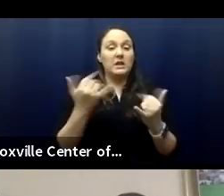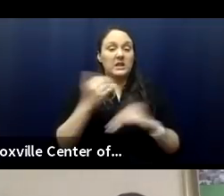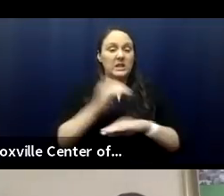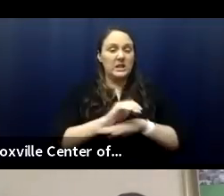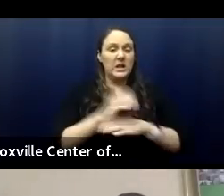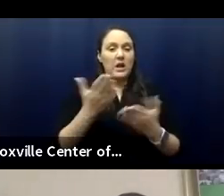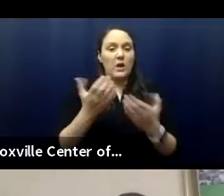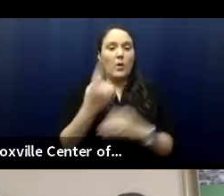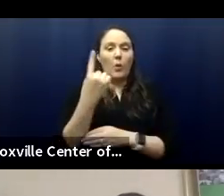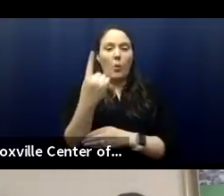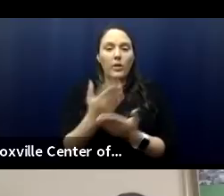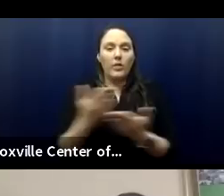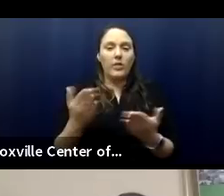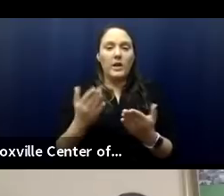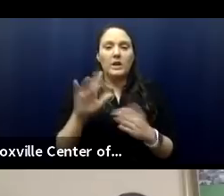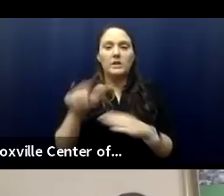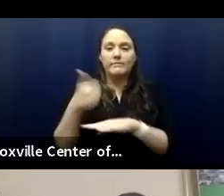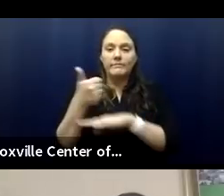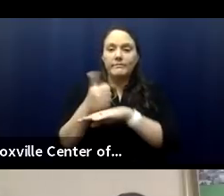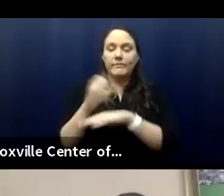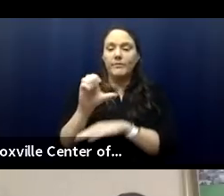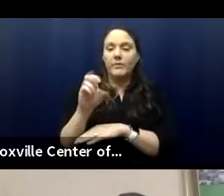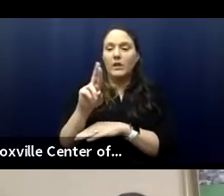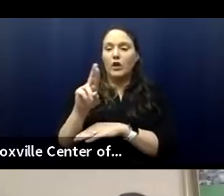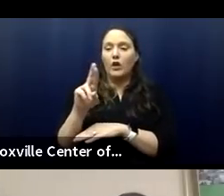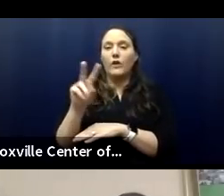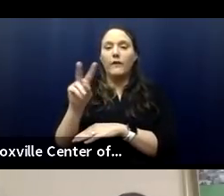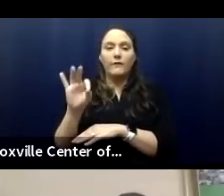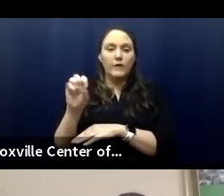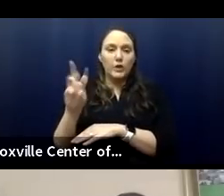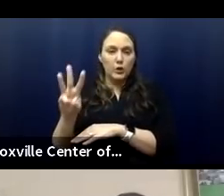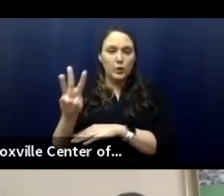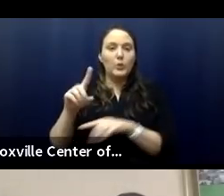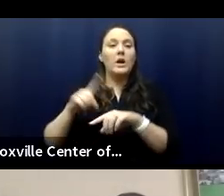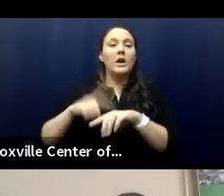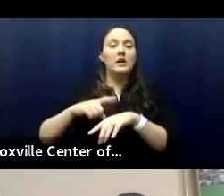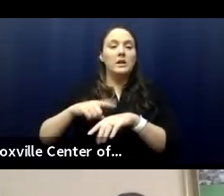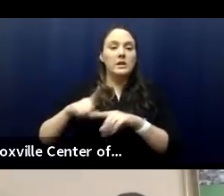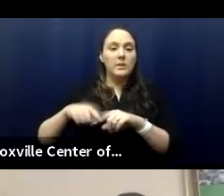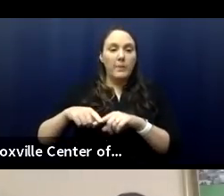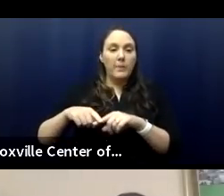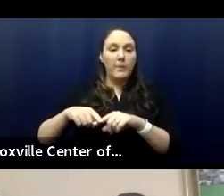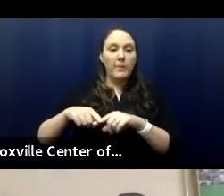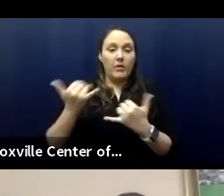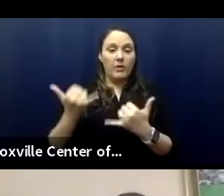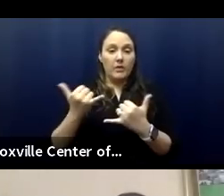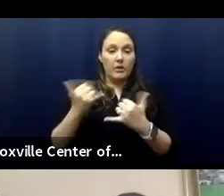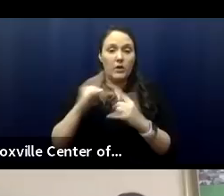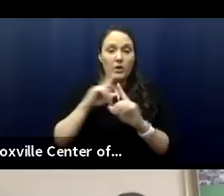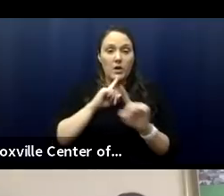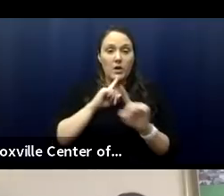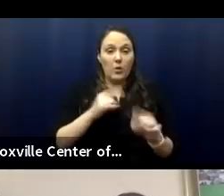put the curfew in based on the current order and give that a try at this point.